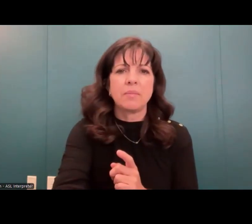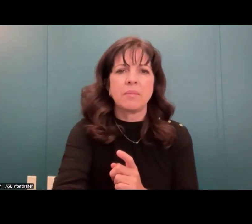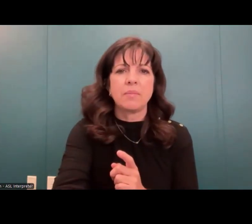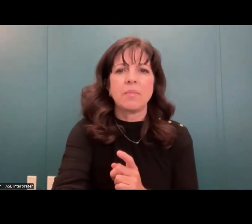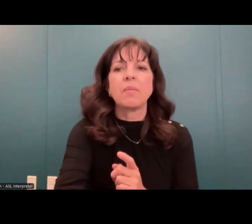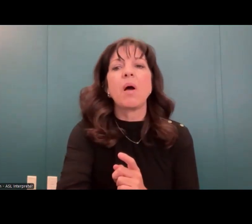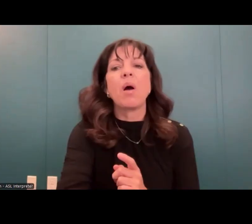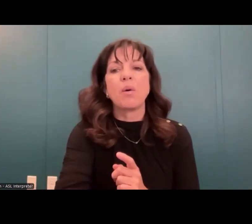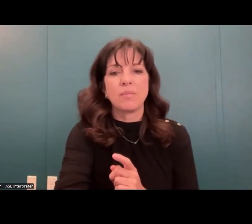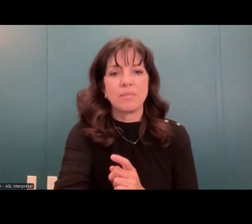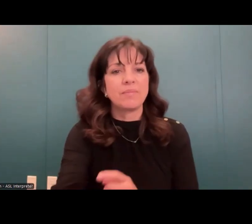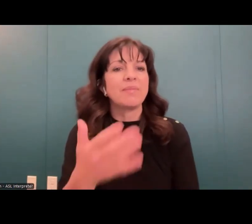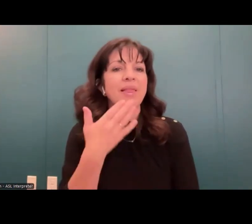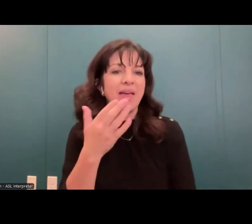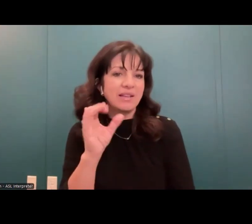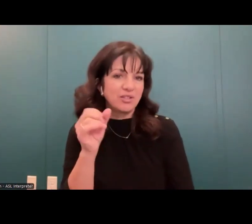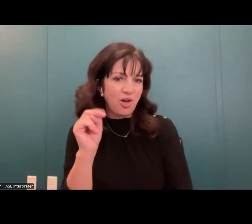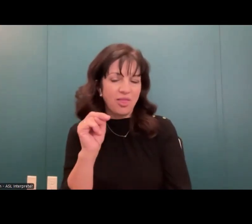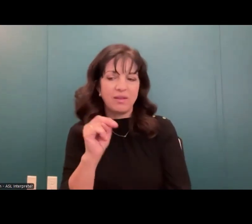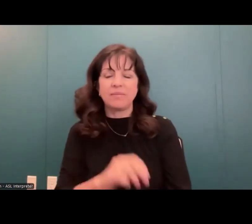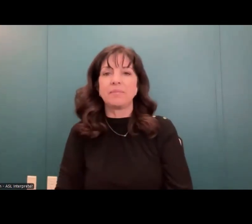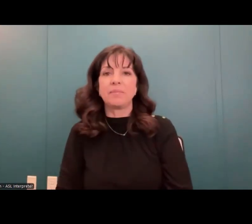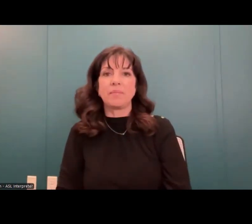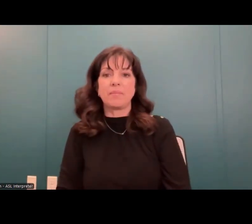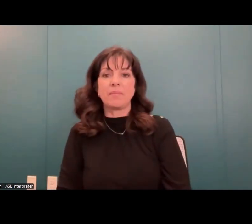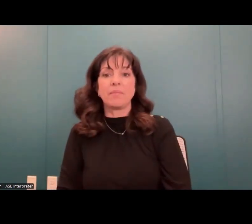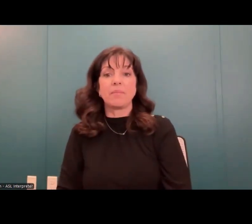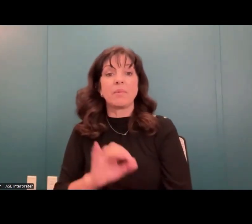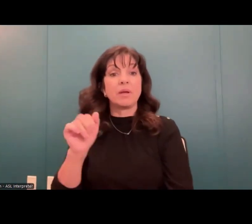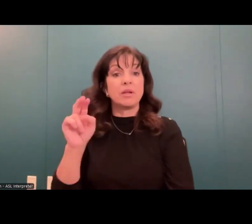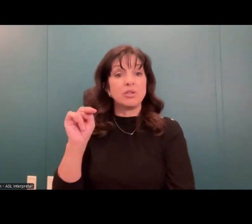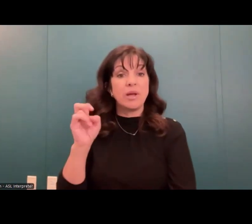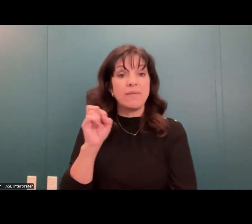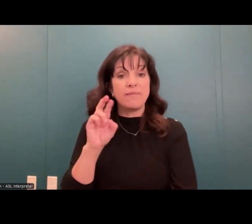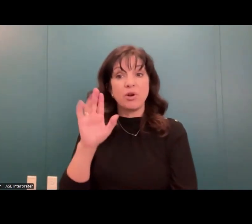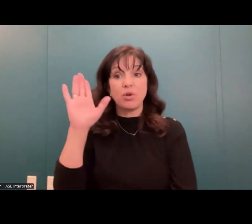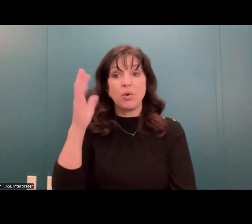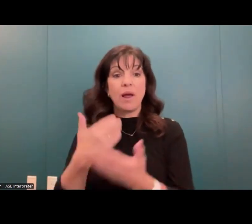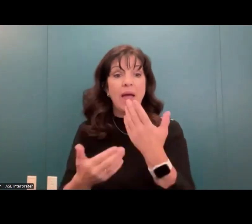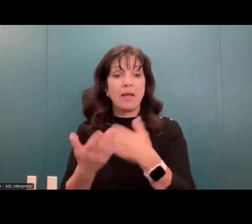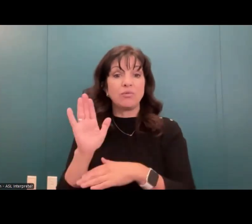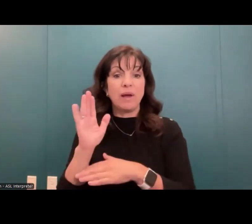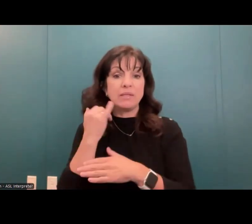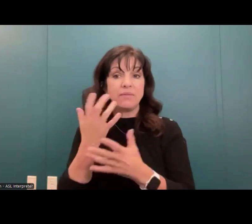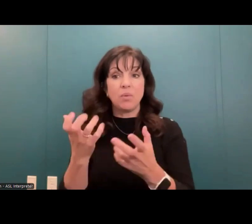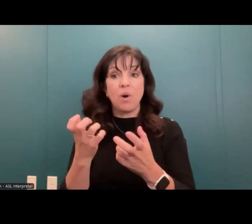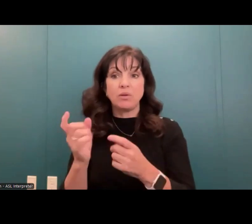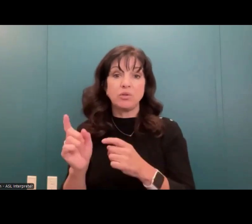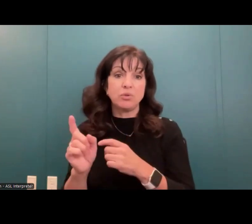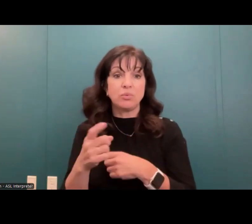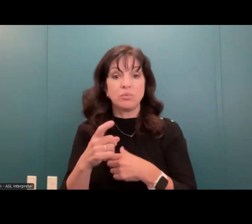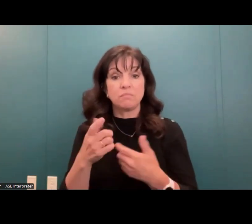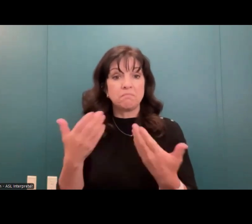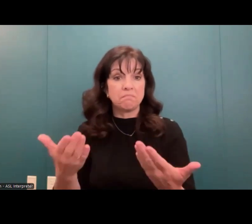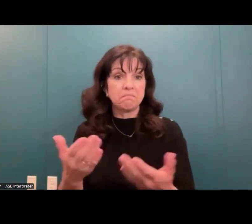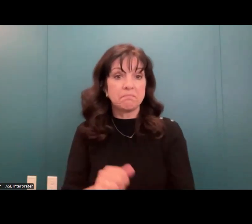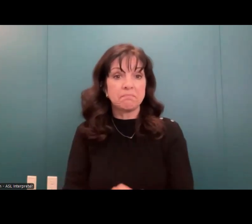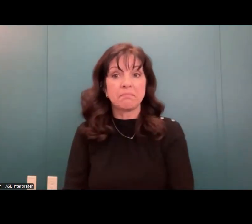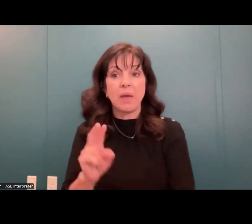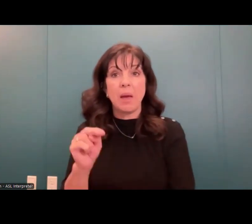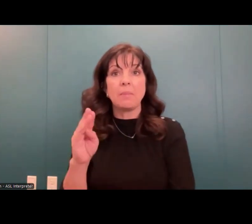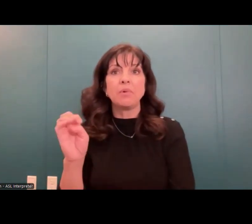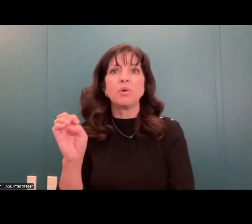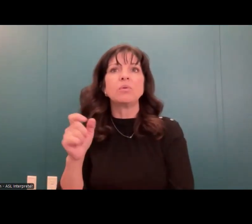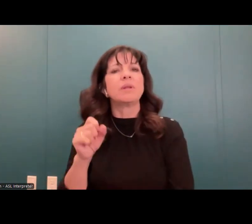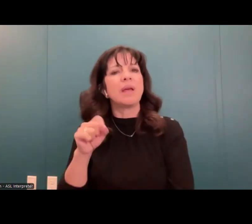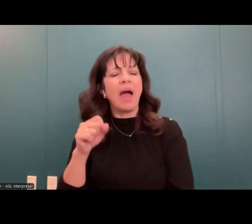Thanks, Colin. Thanks, Colin. Jennifer, you have your hand raised if you want to just come off mute. Yeah, I